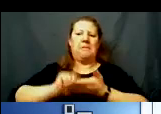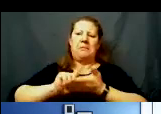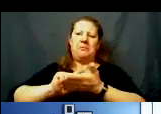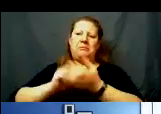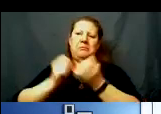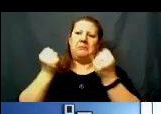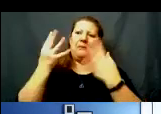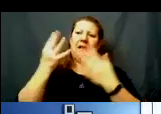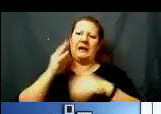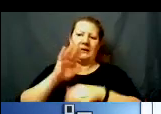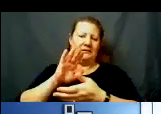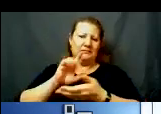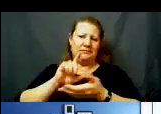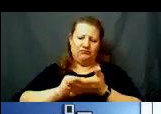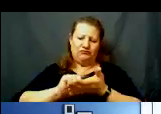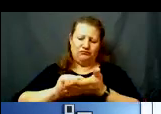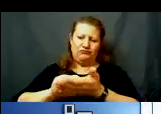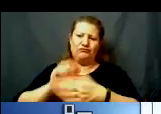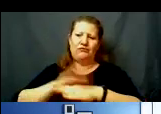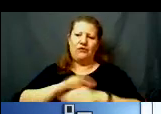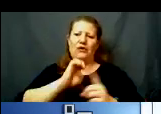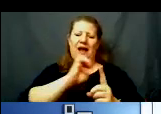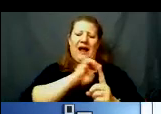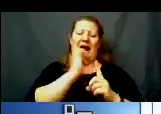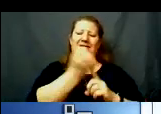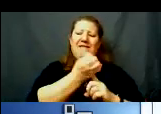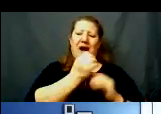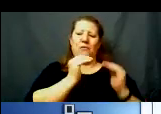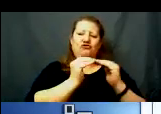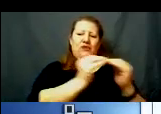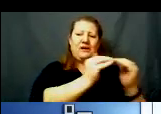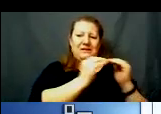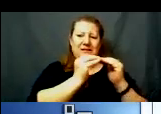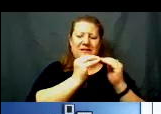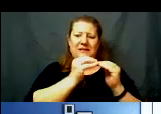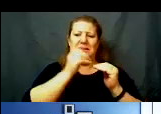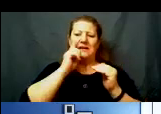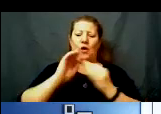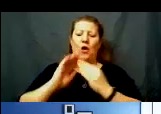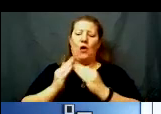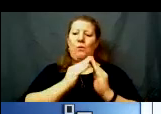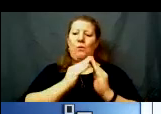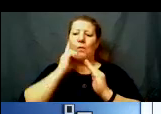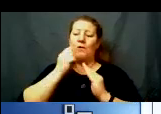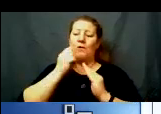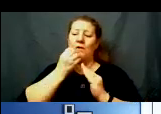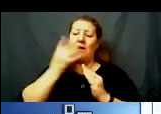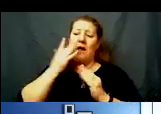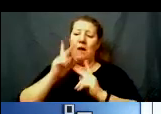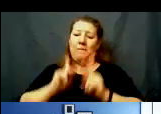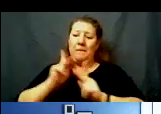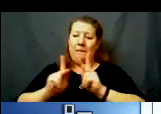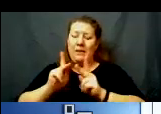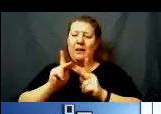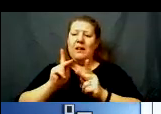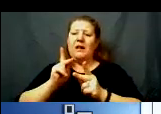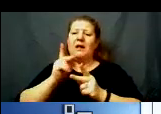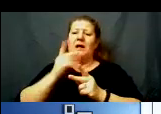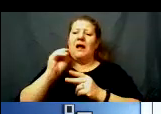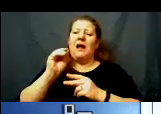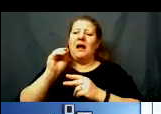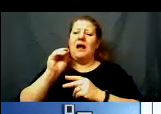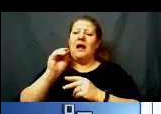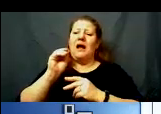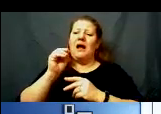works, on environmental justice issues in communities of color in the United States and globally.